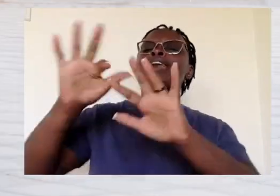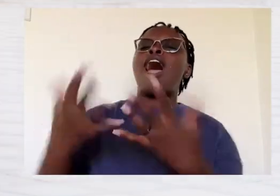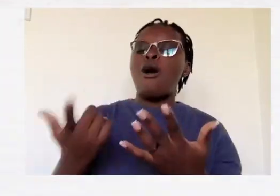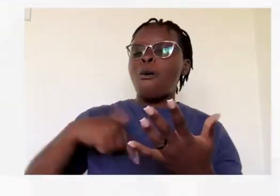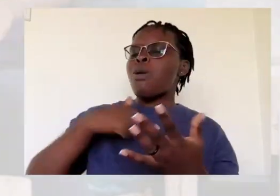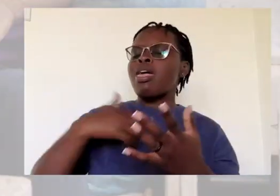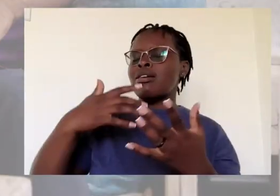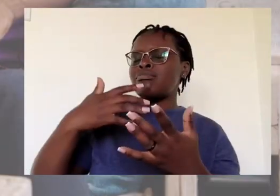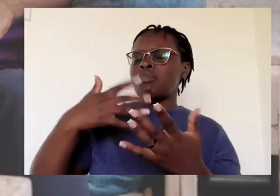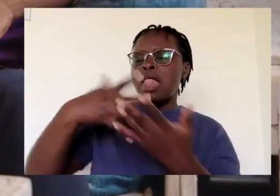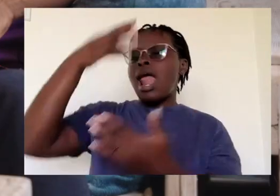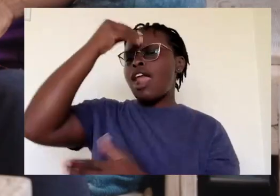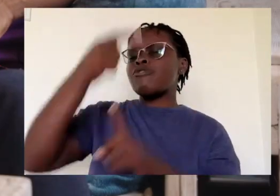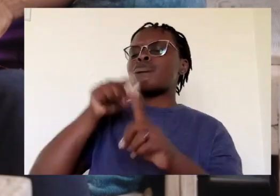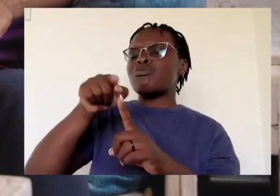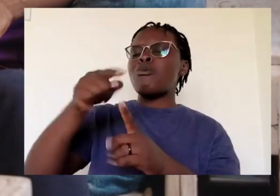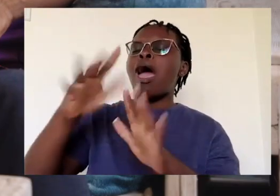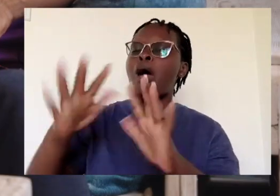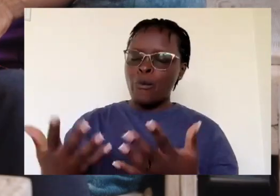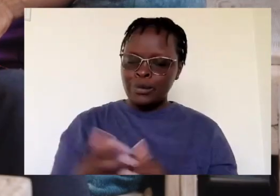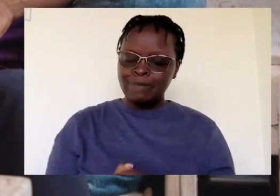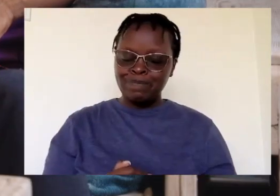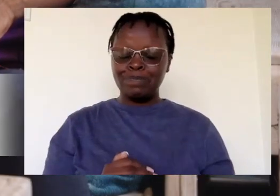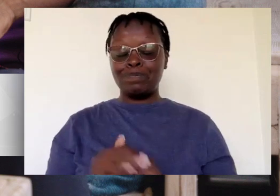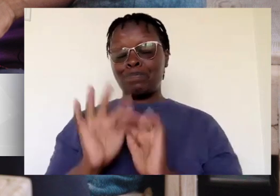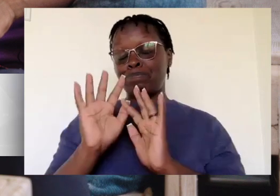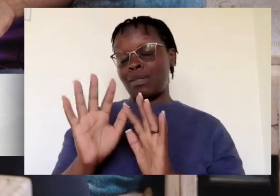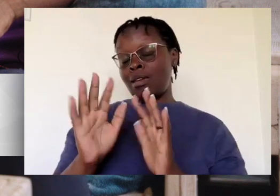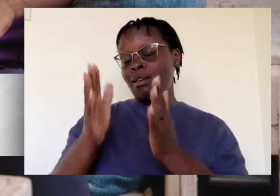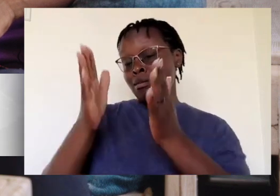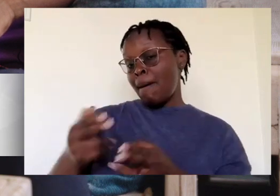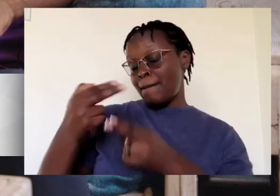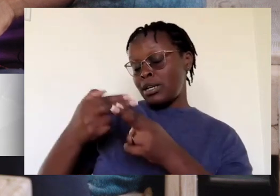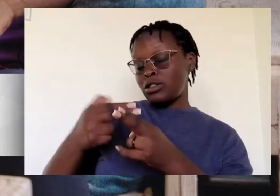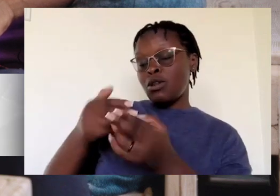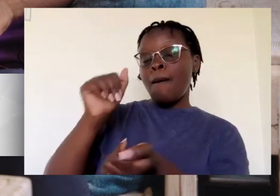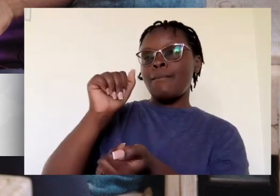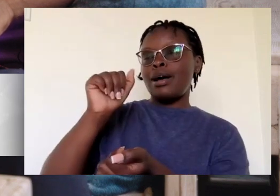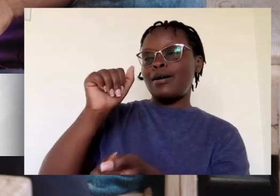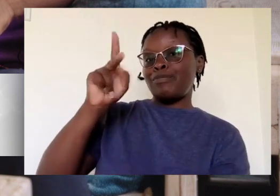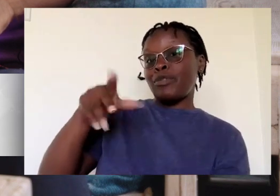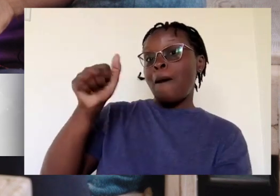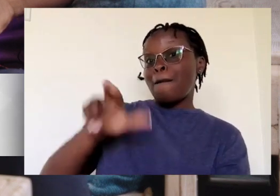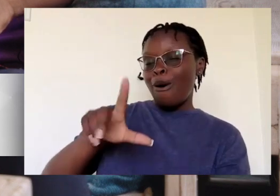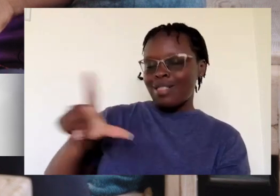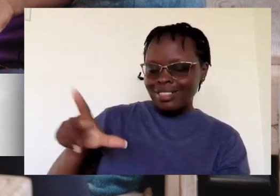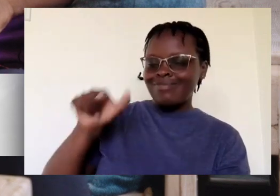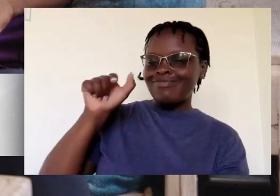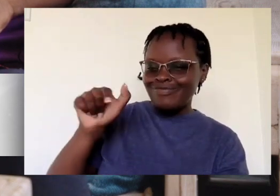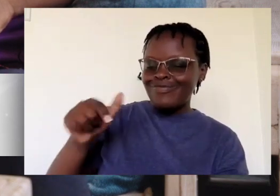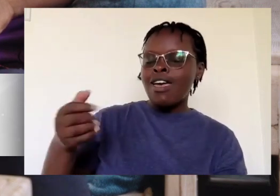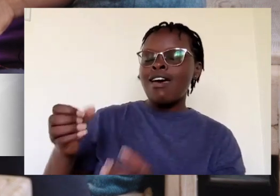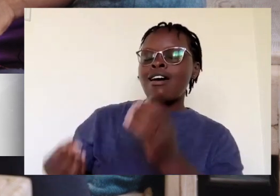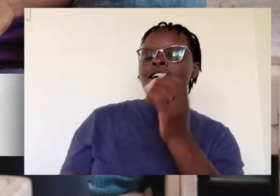them? My name is Paul Akwabi. I'm the founder, executive director, and head of partnership at